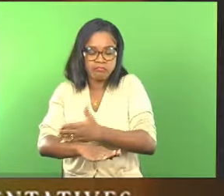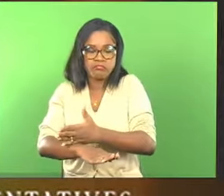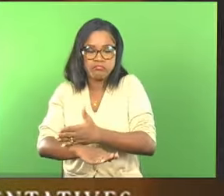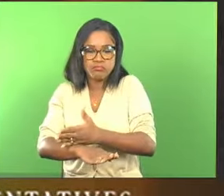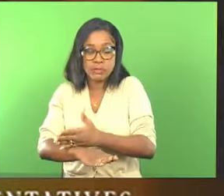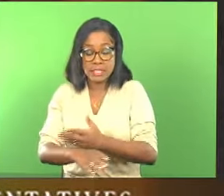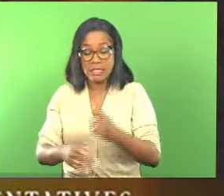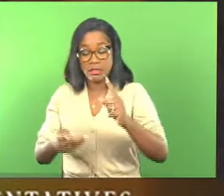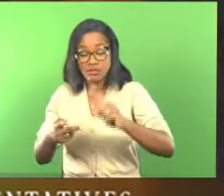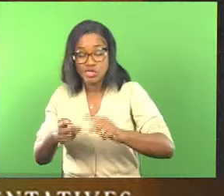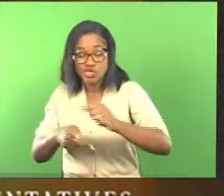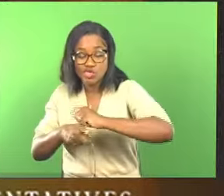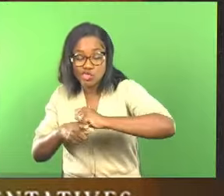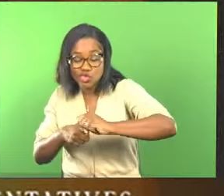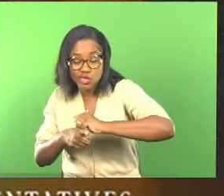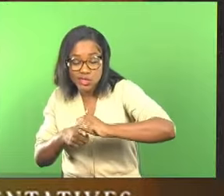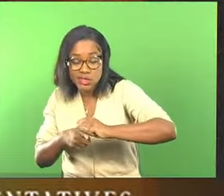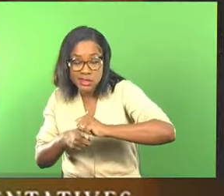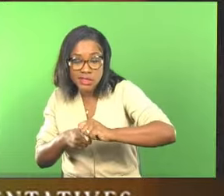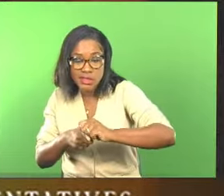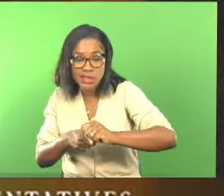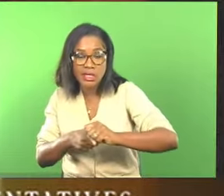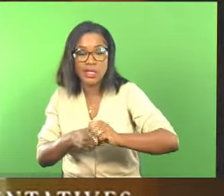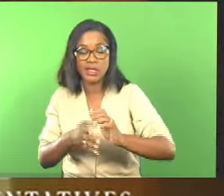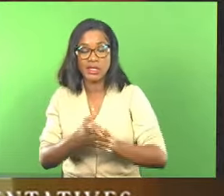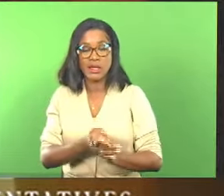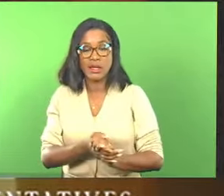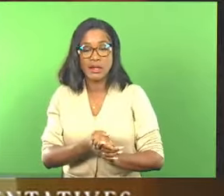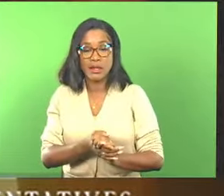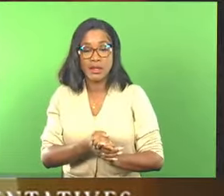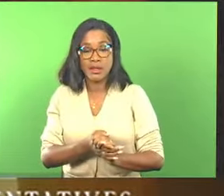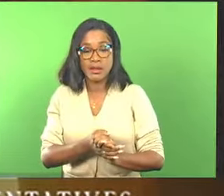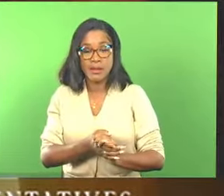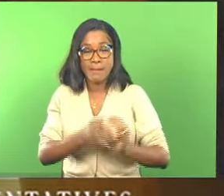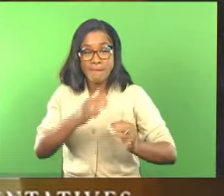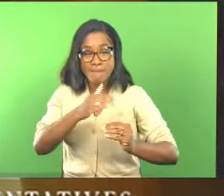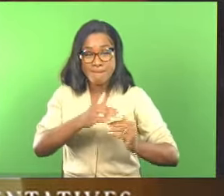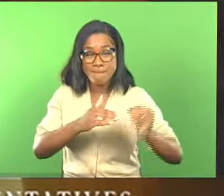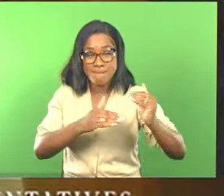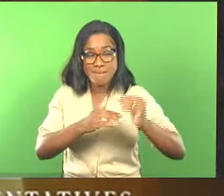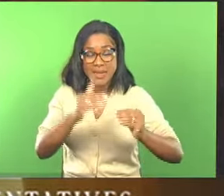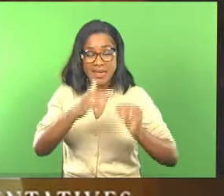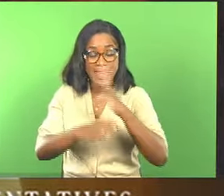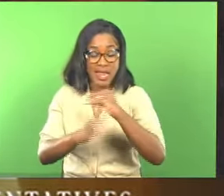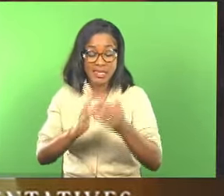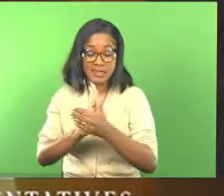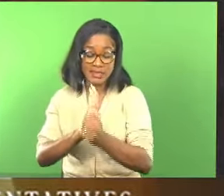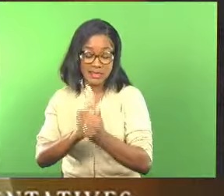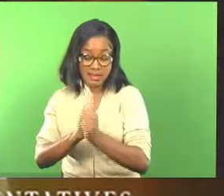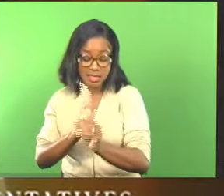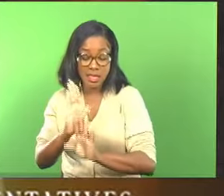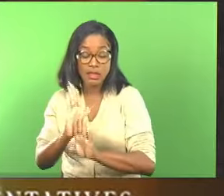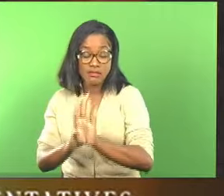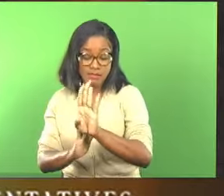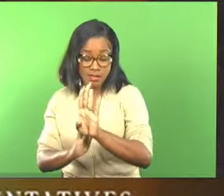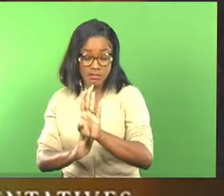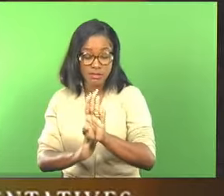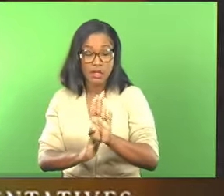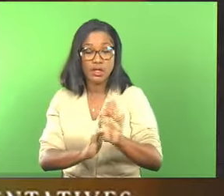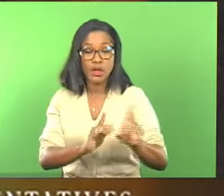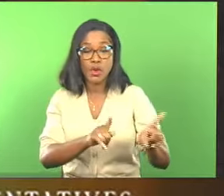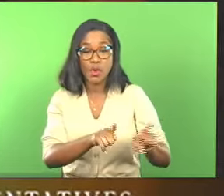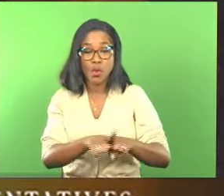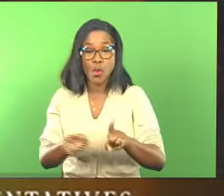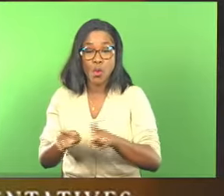Training capacity, building, and skill development will keep